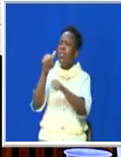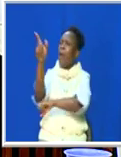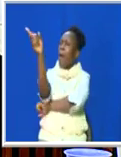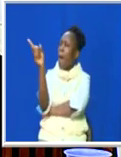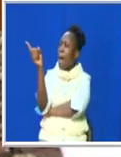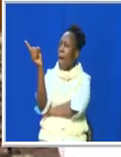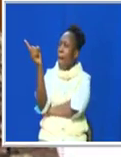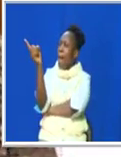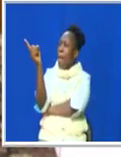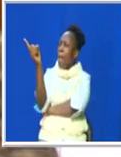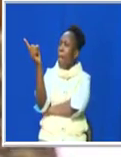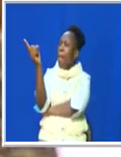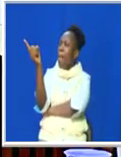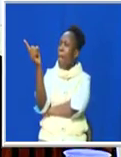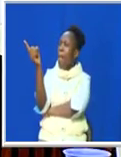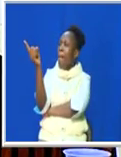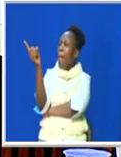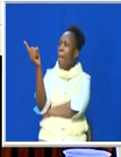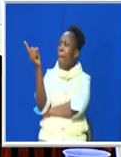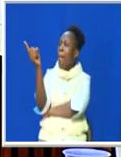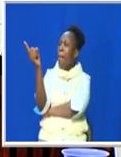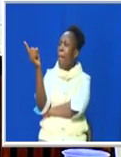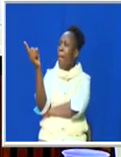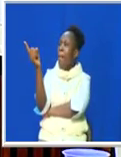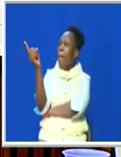What shape is this?